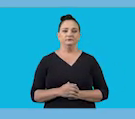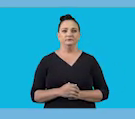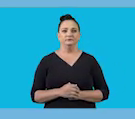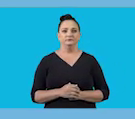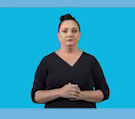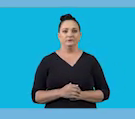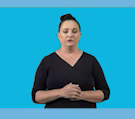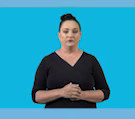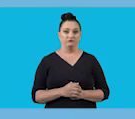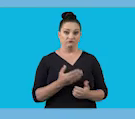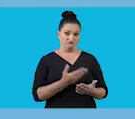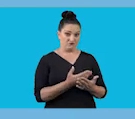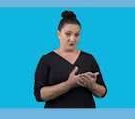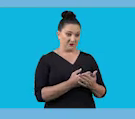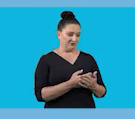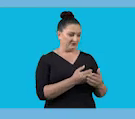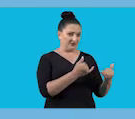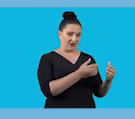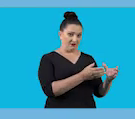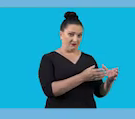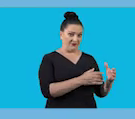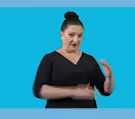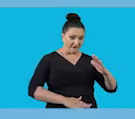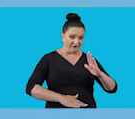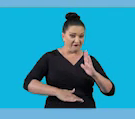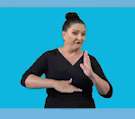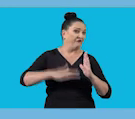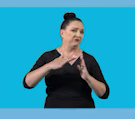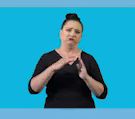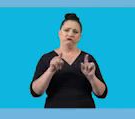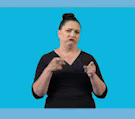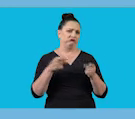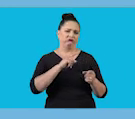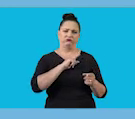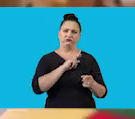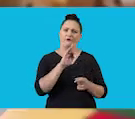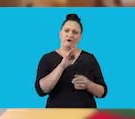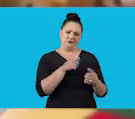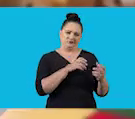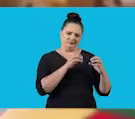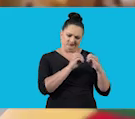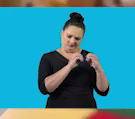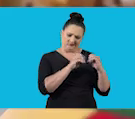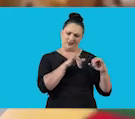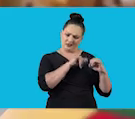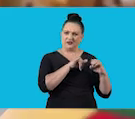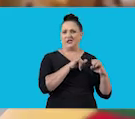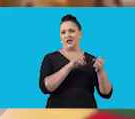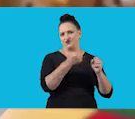unable to take up the space of the container because of the force that is holding them together in a specific